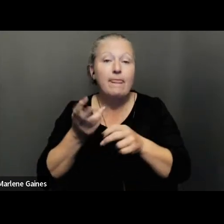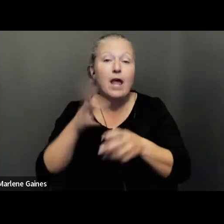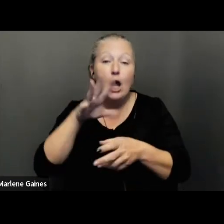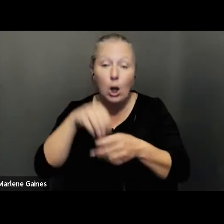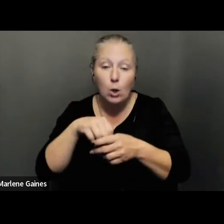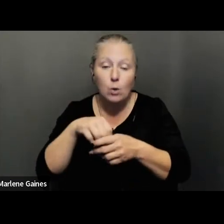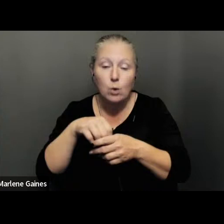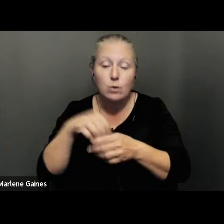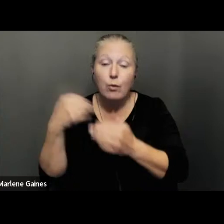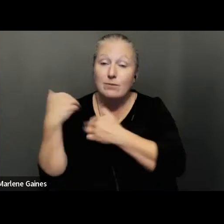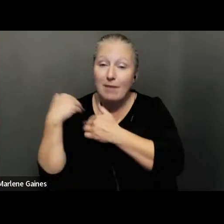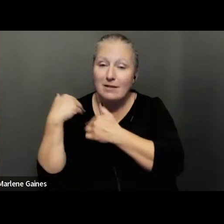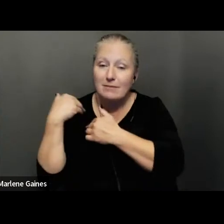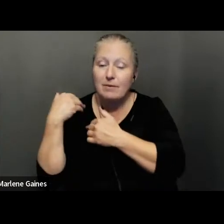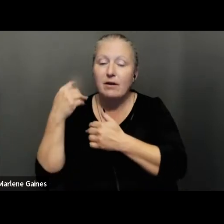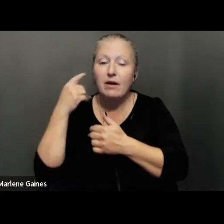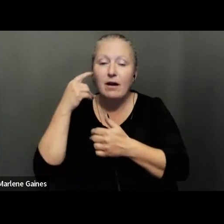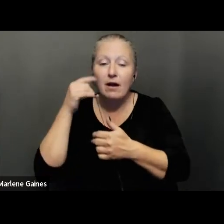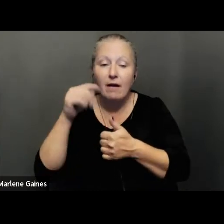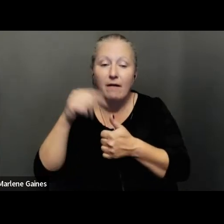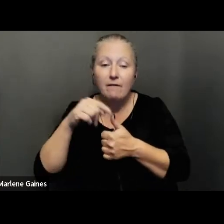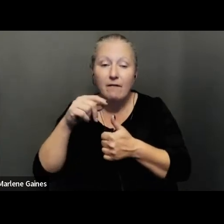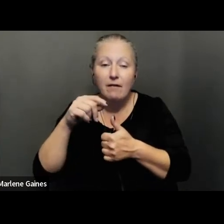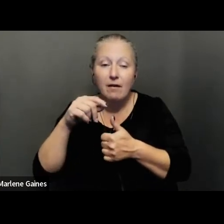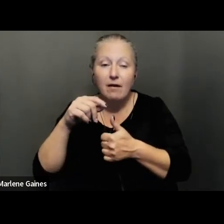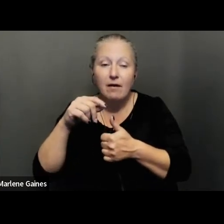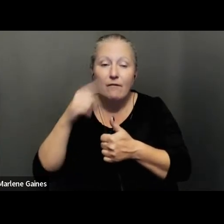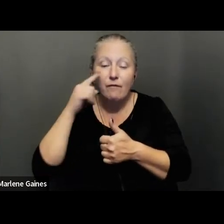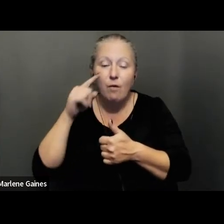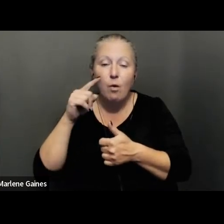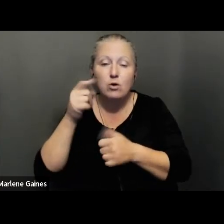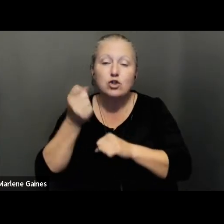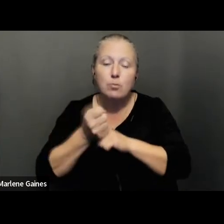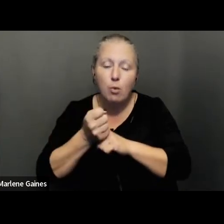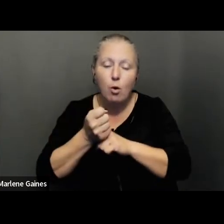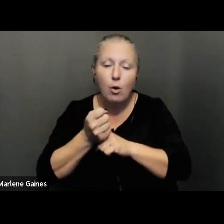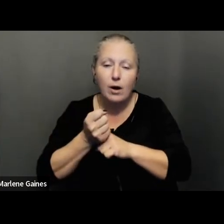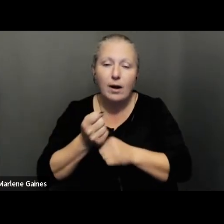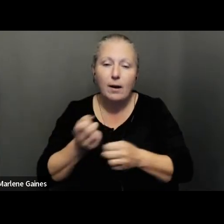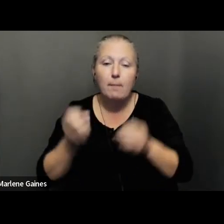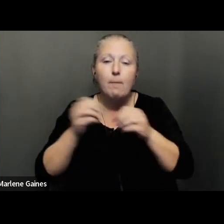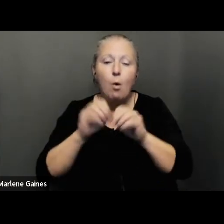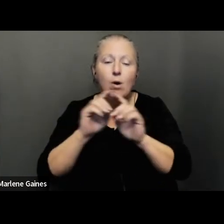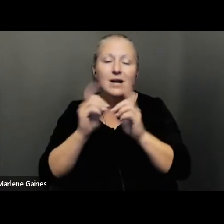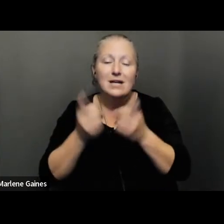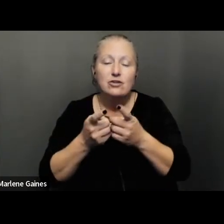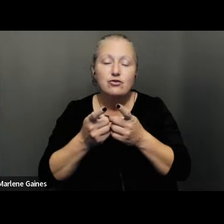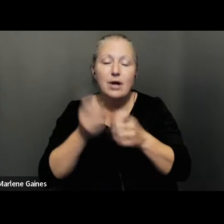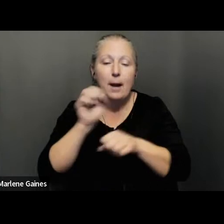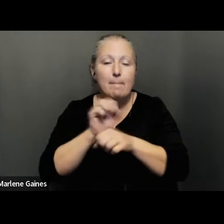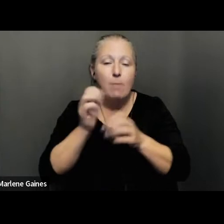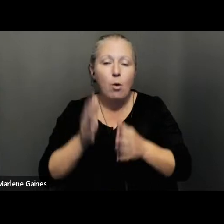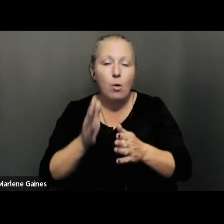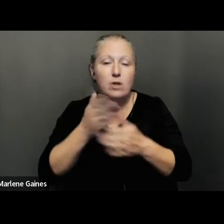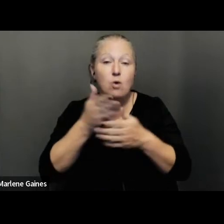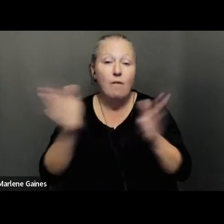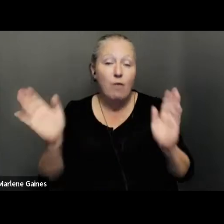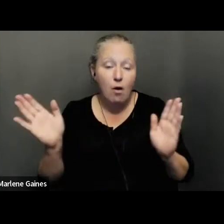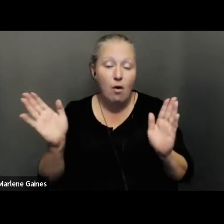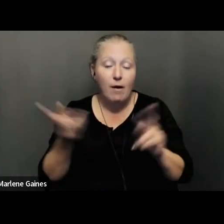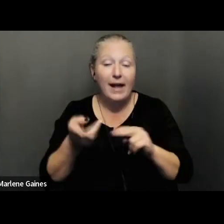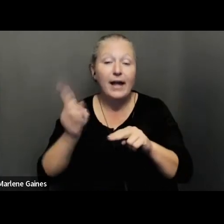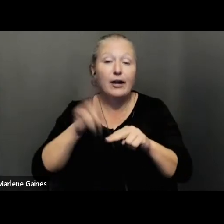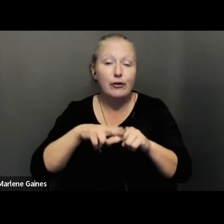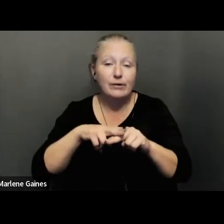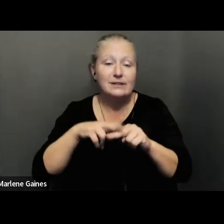the responsibilities of tailoring to supporting the greater number of district employees overall, the increases